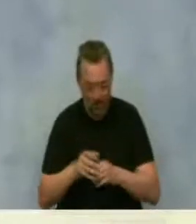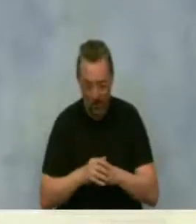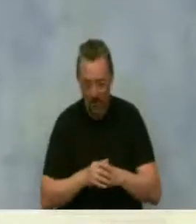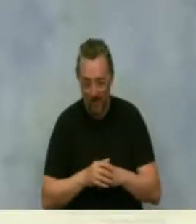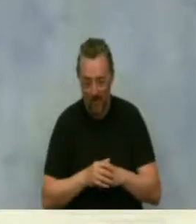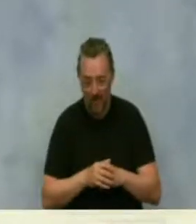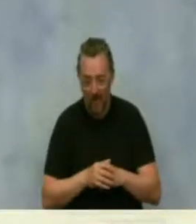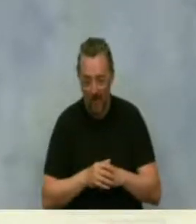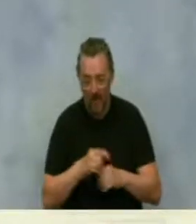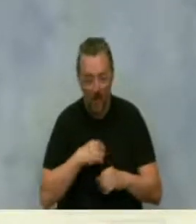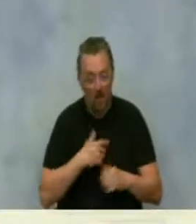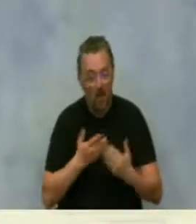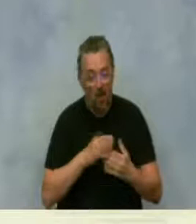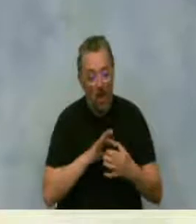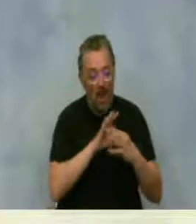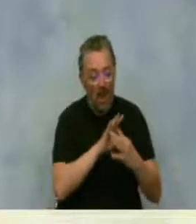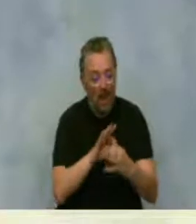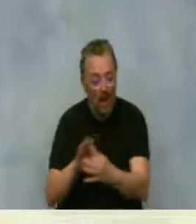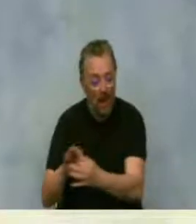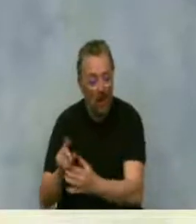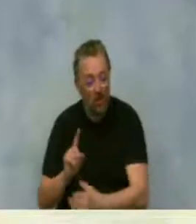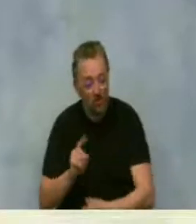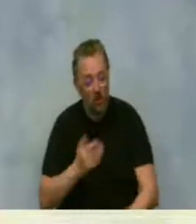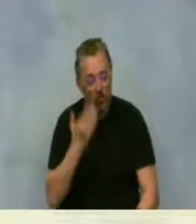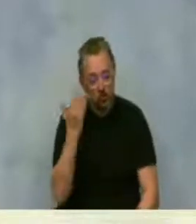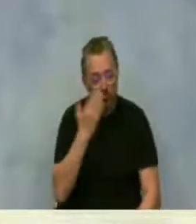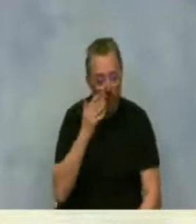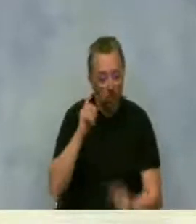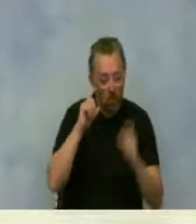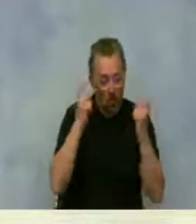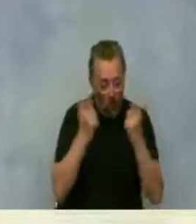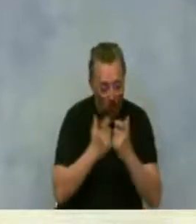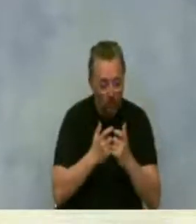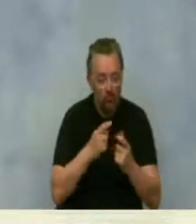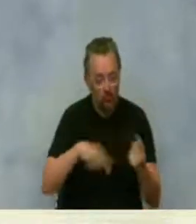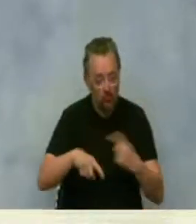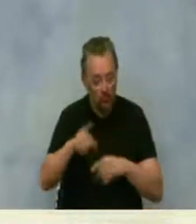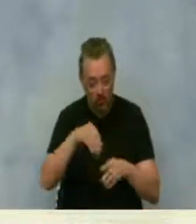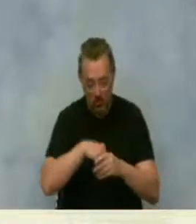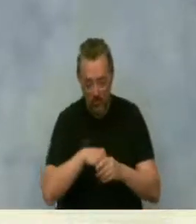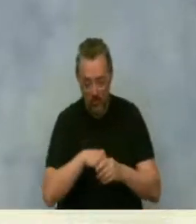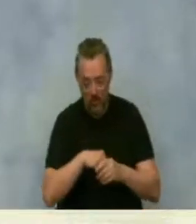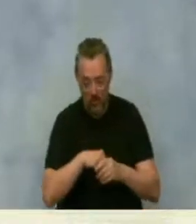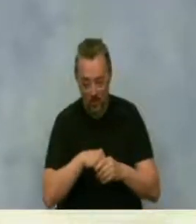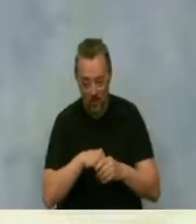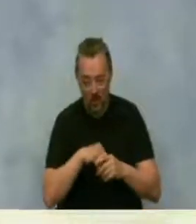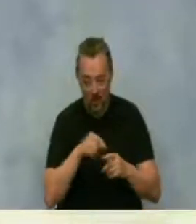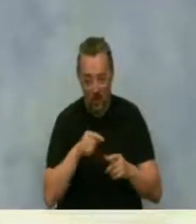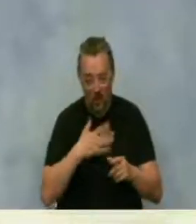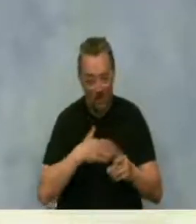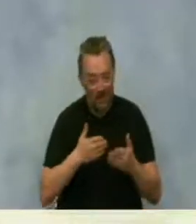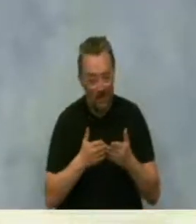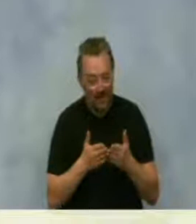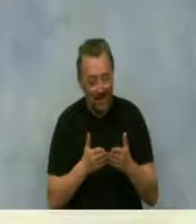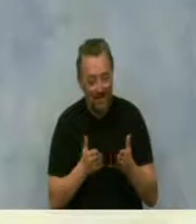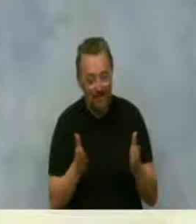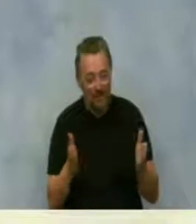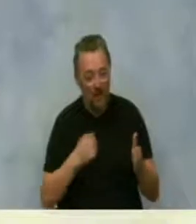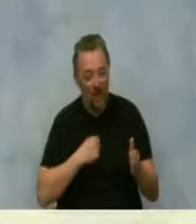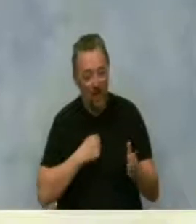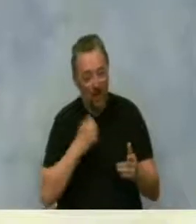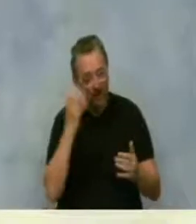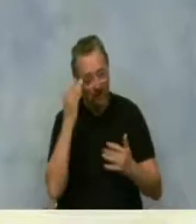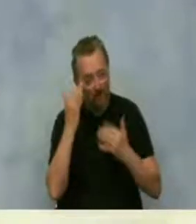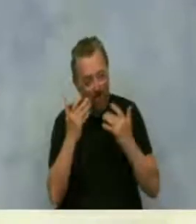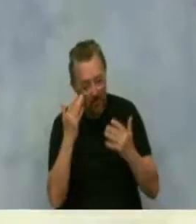links with schools and colleges to encourage those to consider roles within the council, and expanding on our methods of training and development, growing